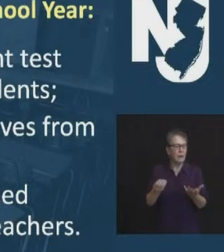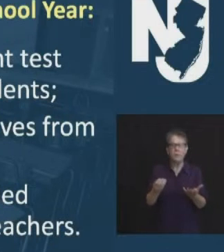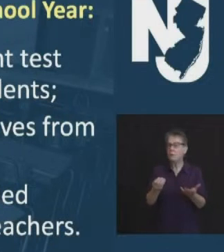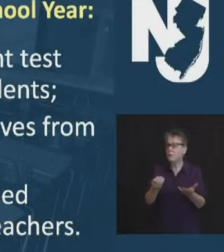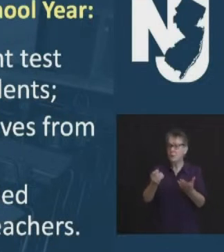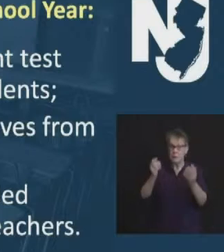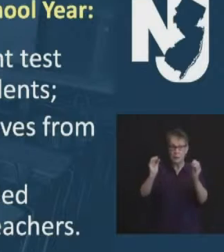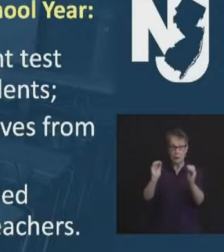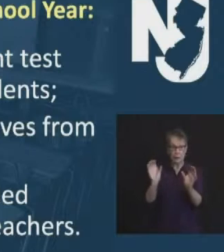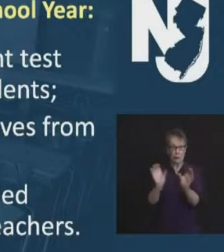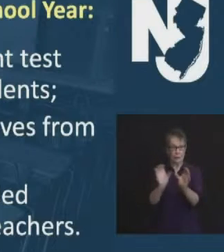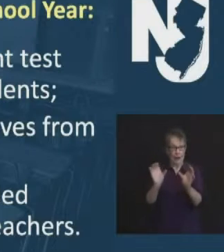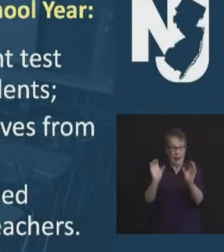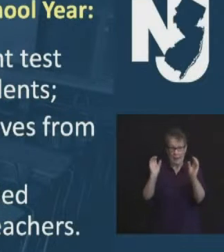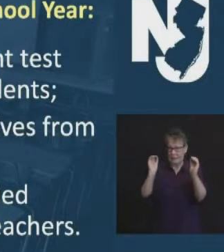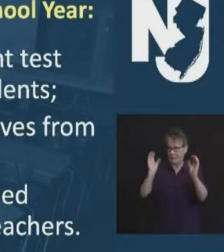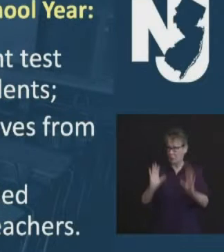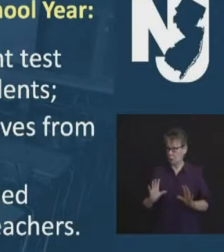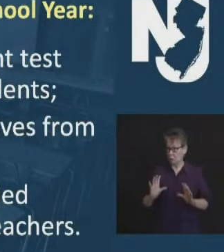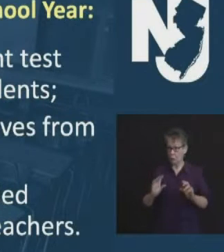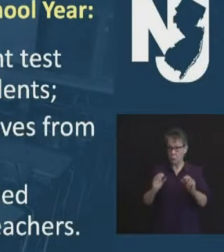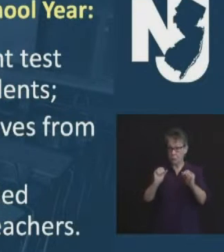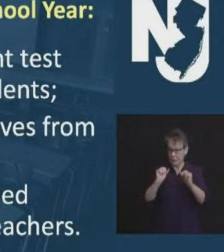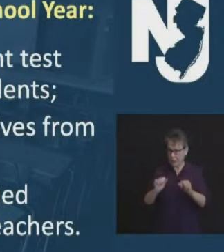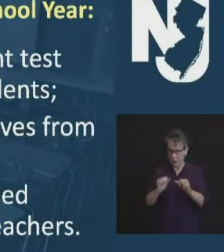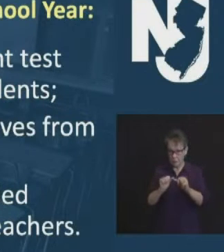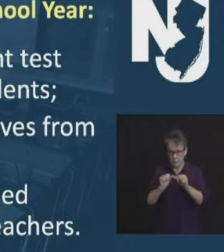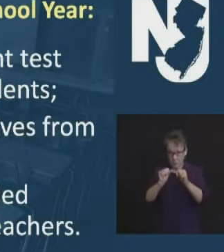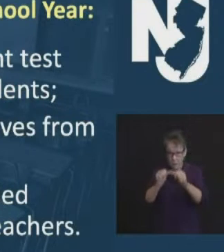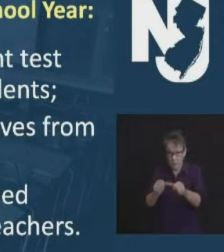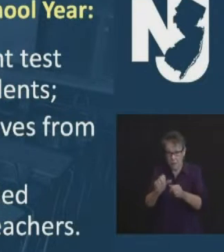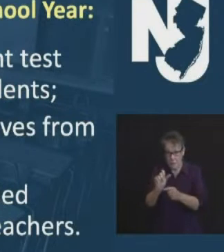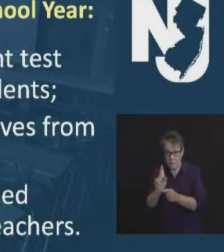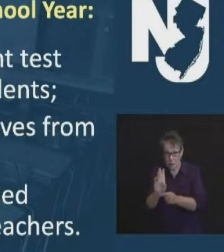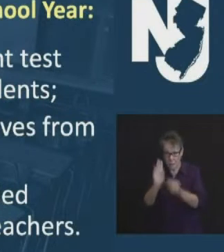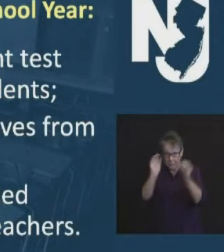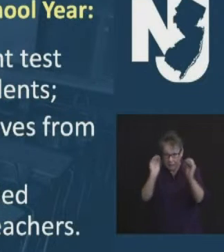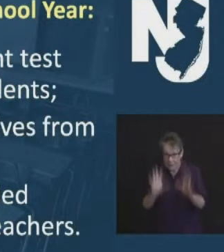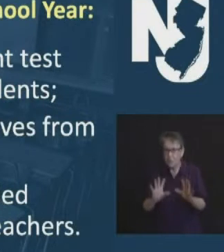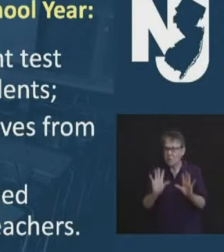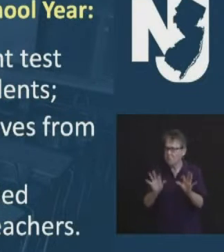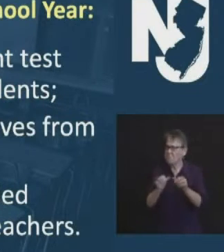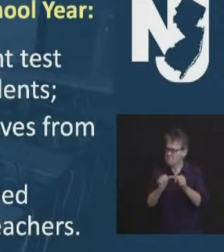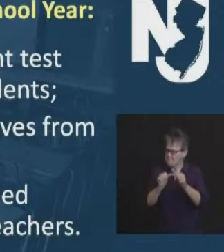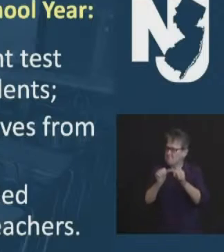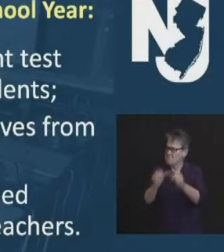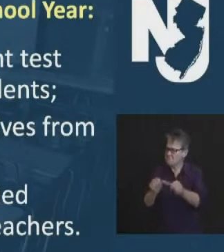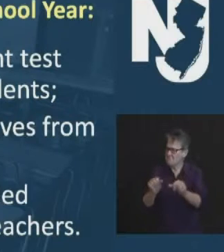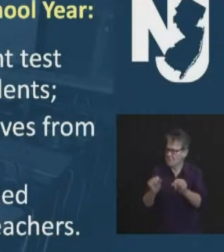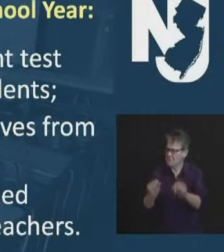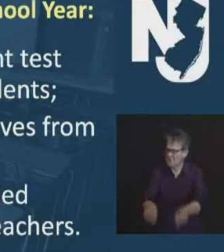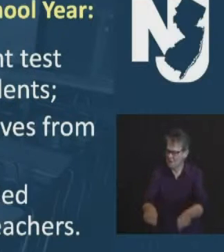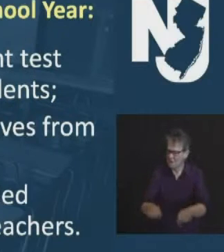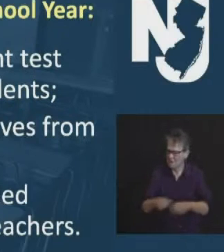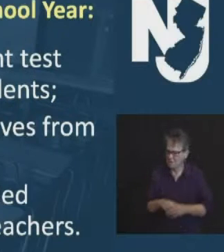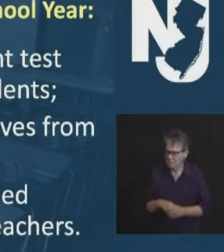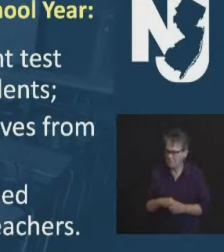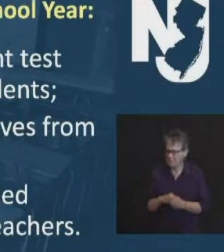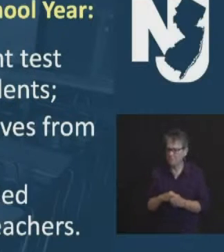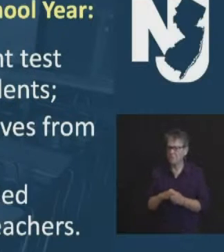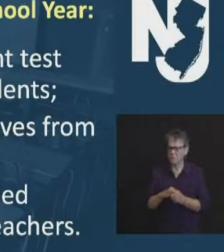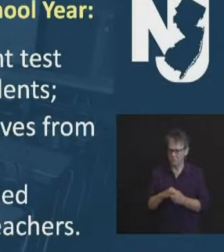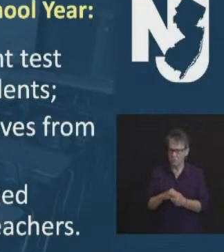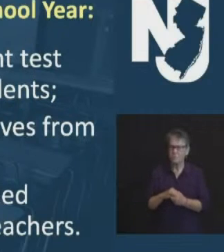the process of becoming certified teachers can serve as substitute teachers during the public health emergency. Each